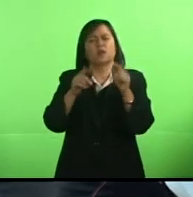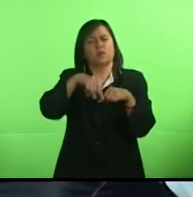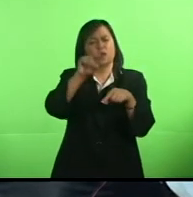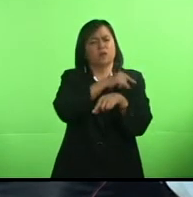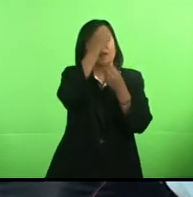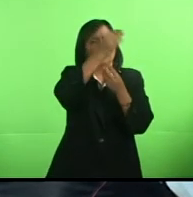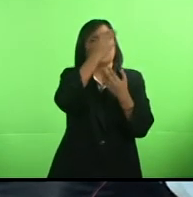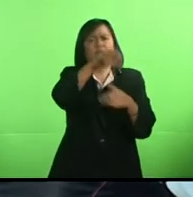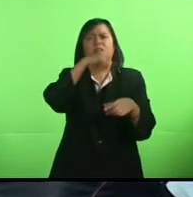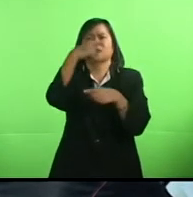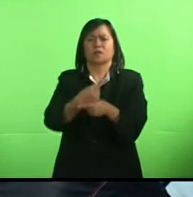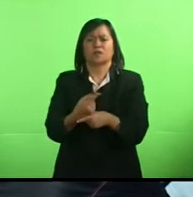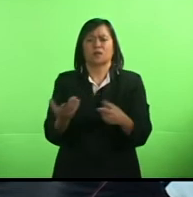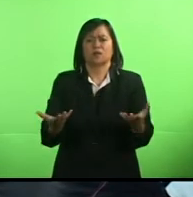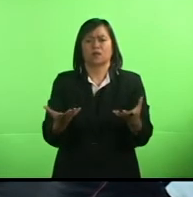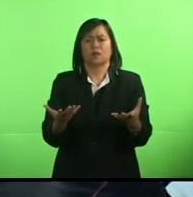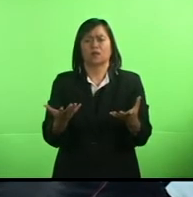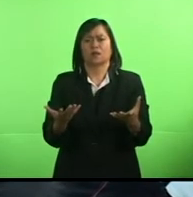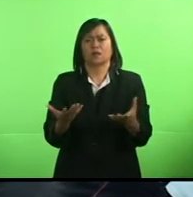which is not correct or something, then you can